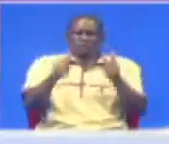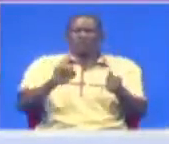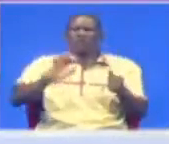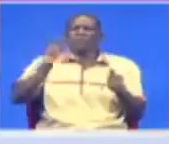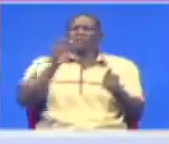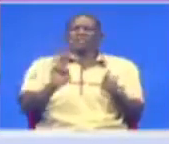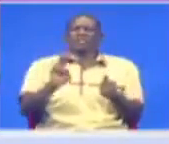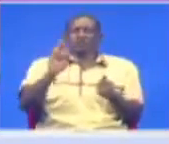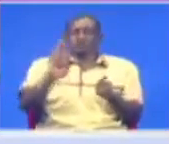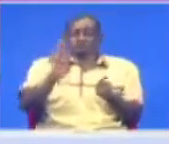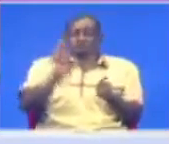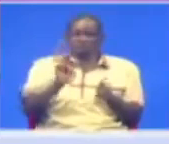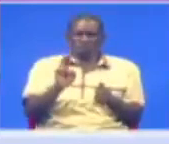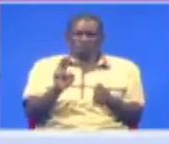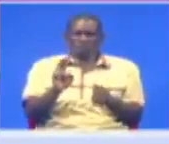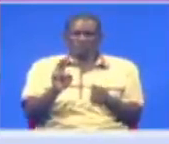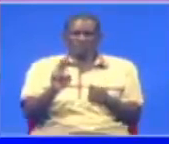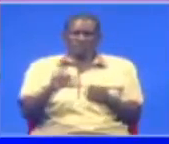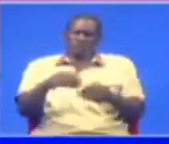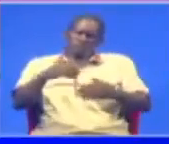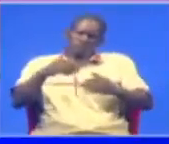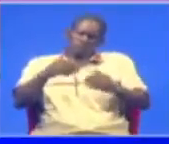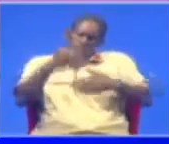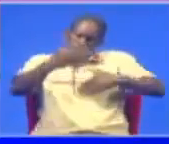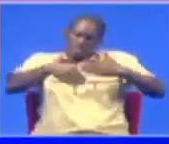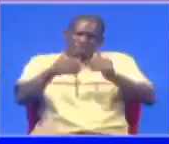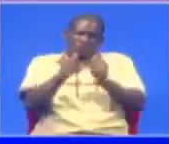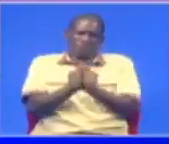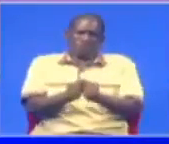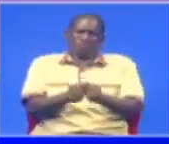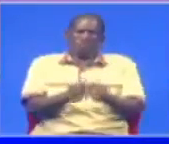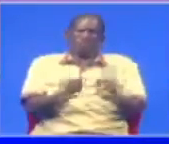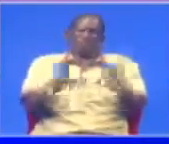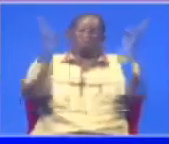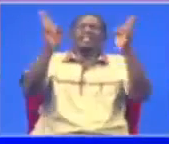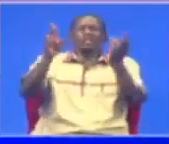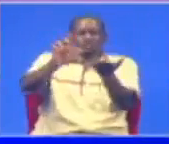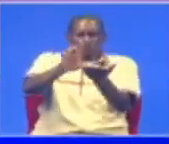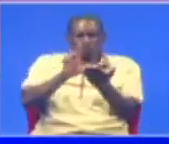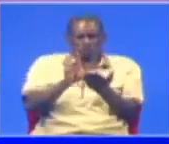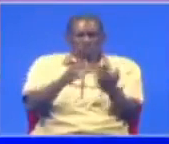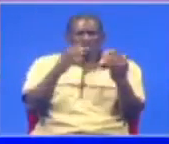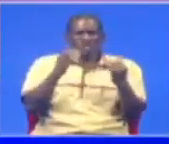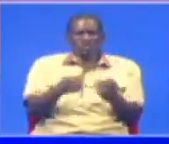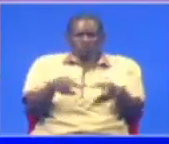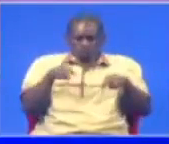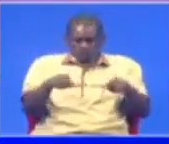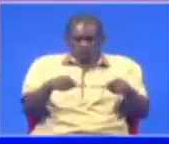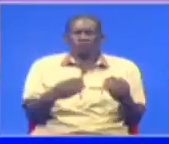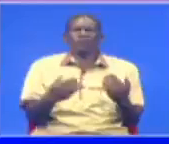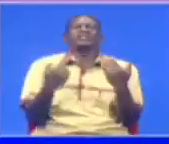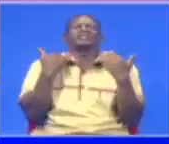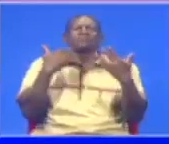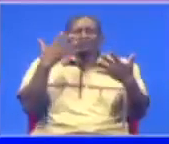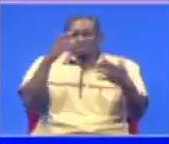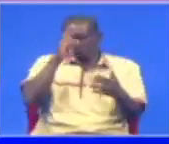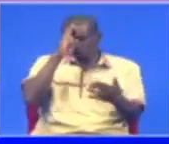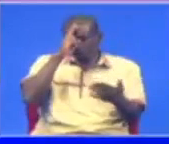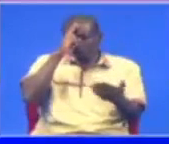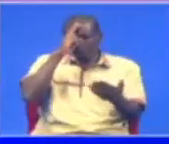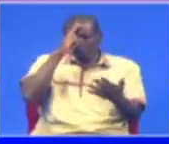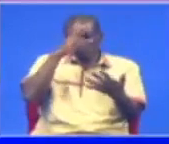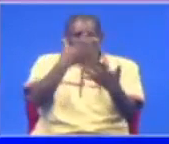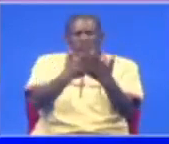President Uhuru Kenyatta in connection with foreign loans, will spend a second night in police custody. The police